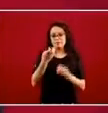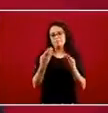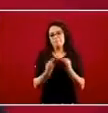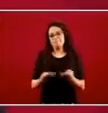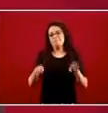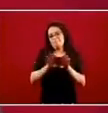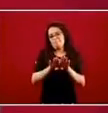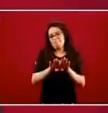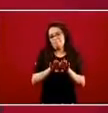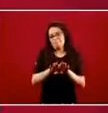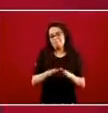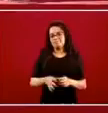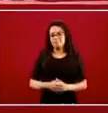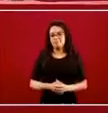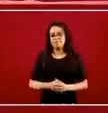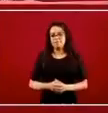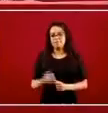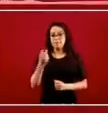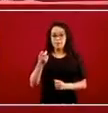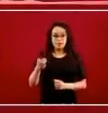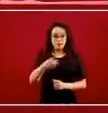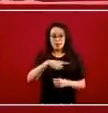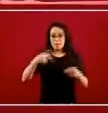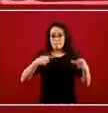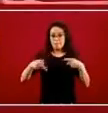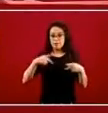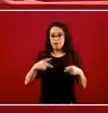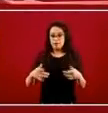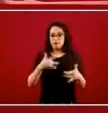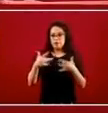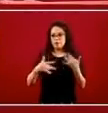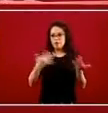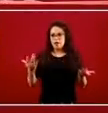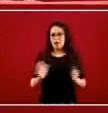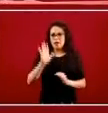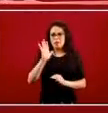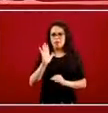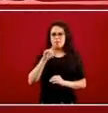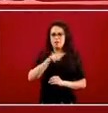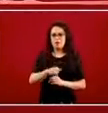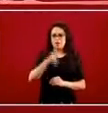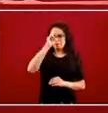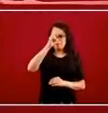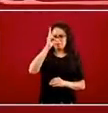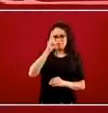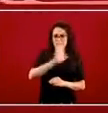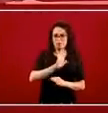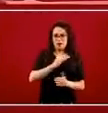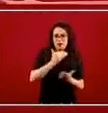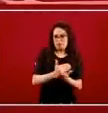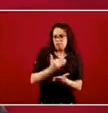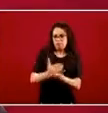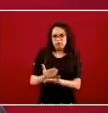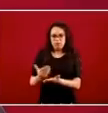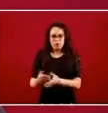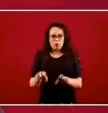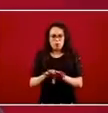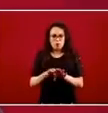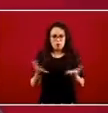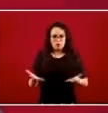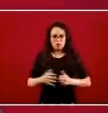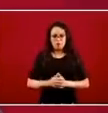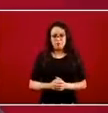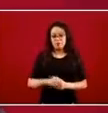this. So sometimes the population may feel like their space is being restricted, their quotidian life